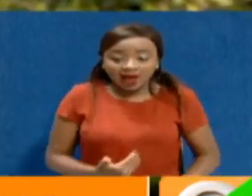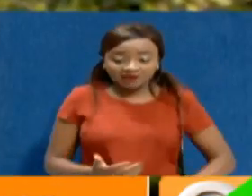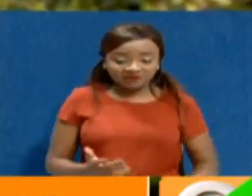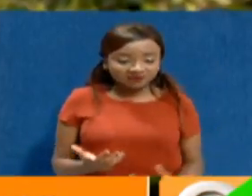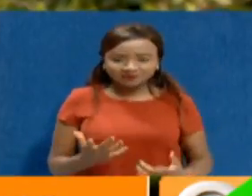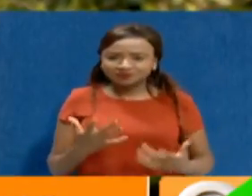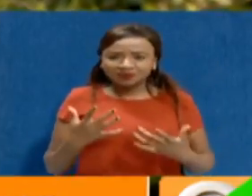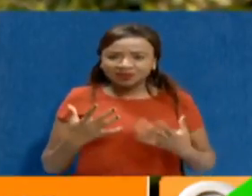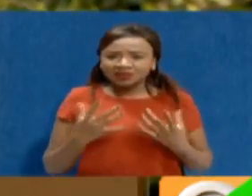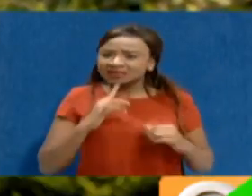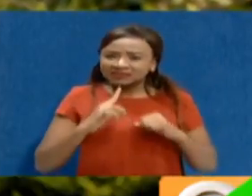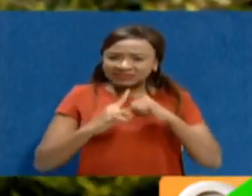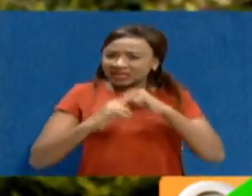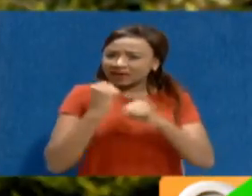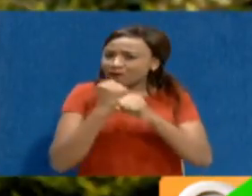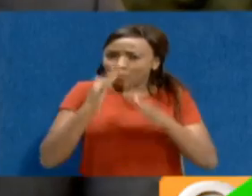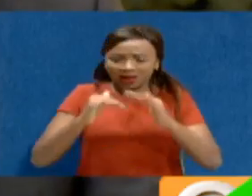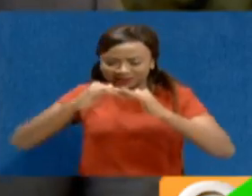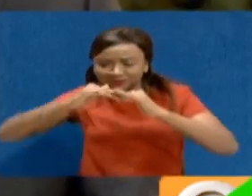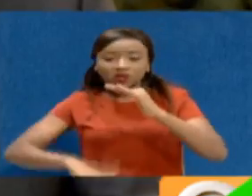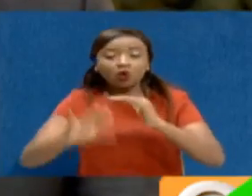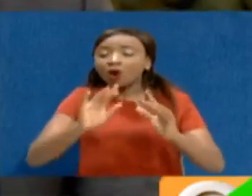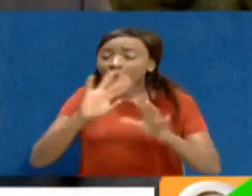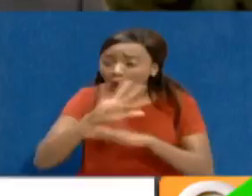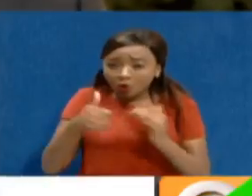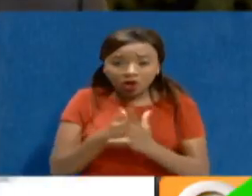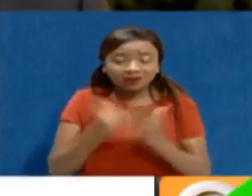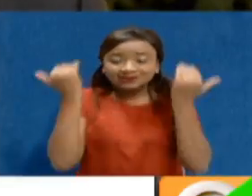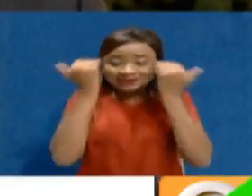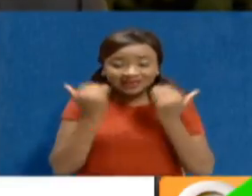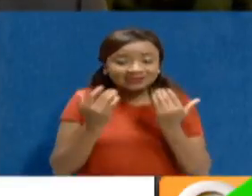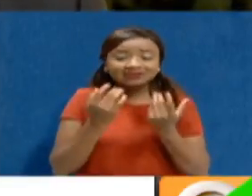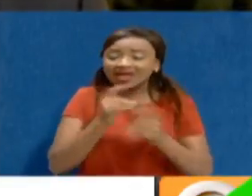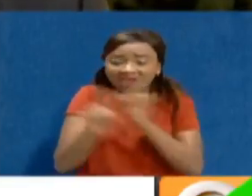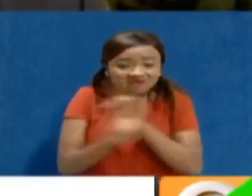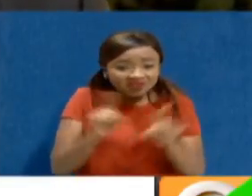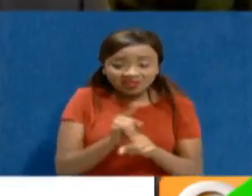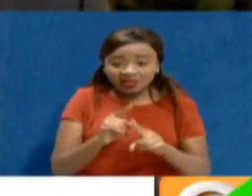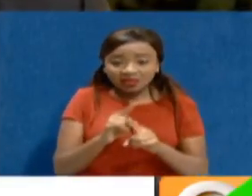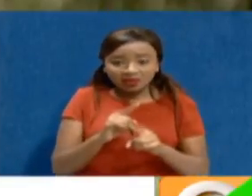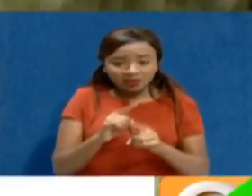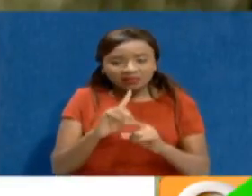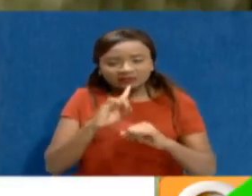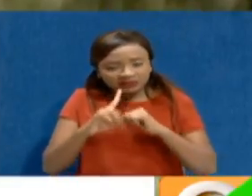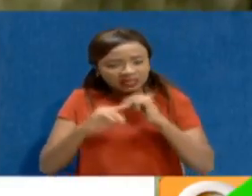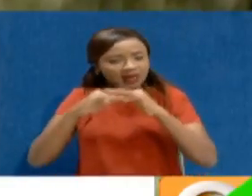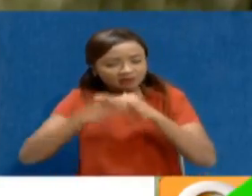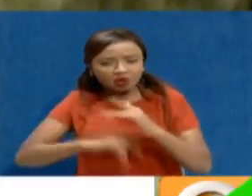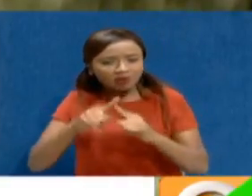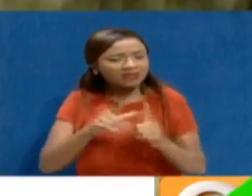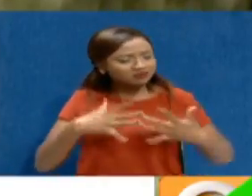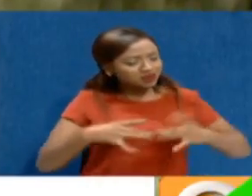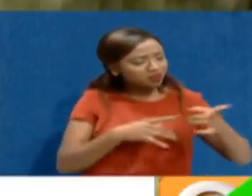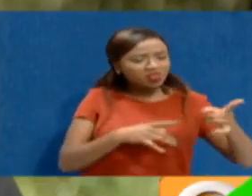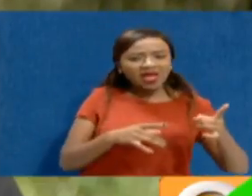below 600 judicial officers. This is judges and magistrates, for a population of 52 million. The judiciary has